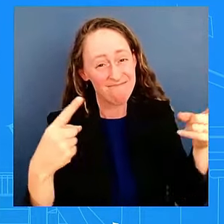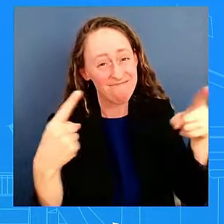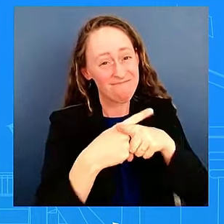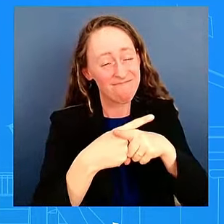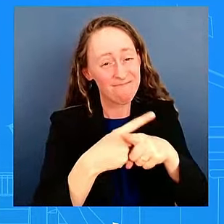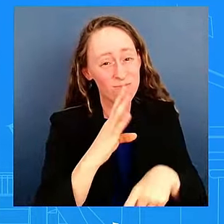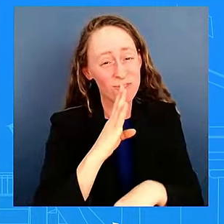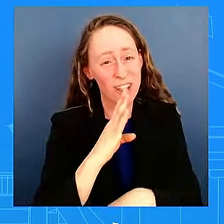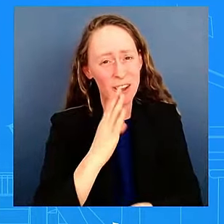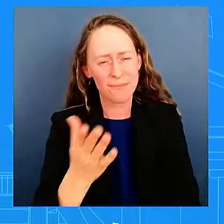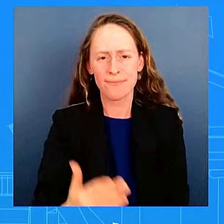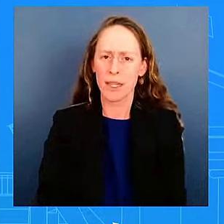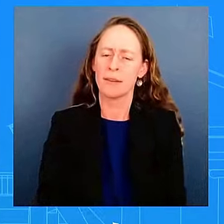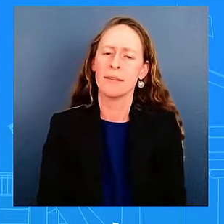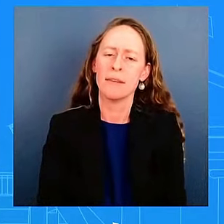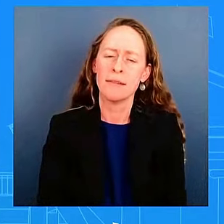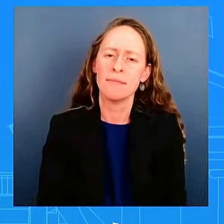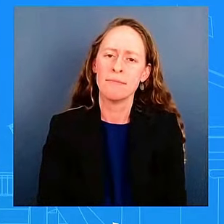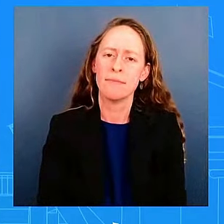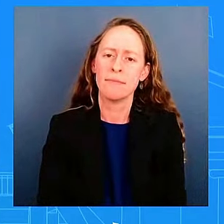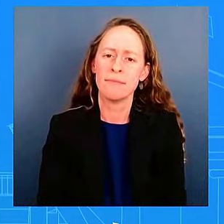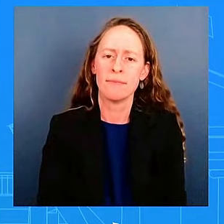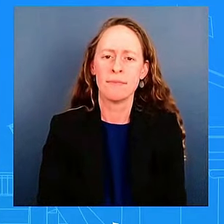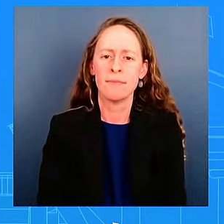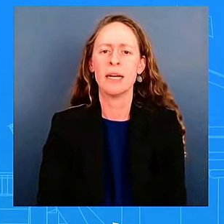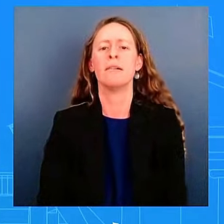okay to speak to someone's record, to speak